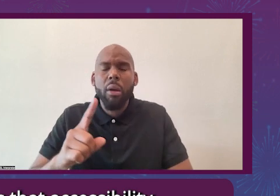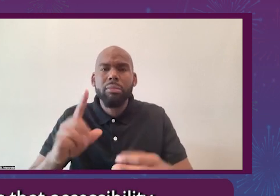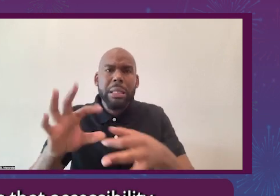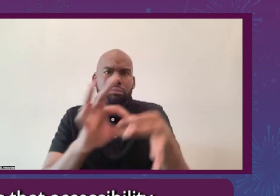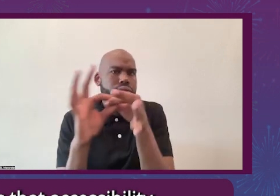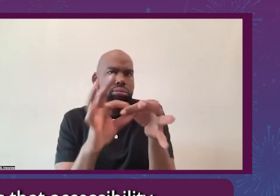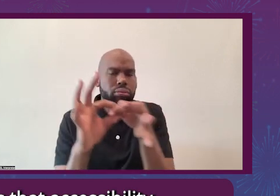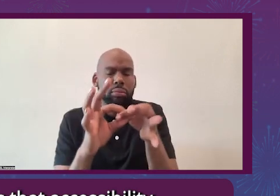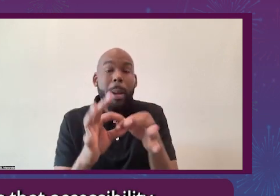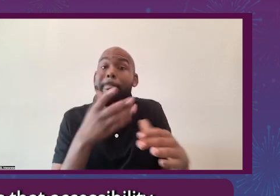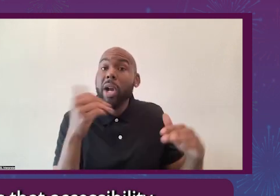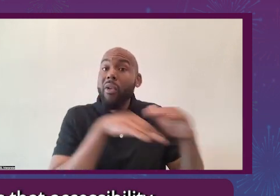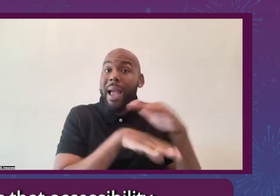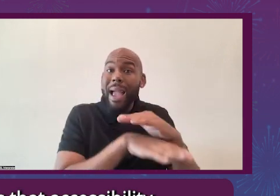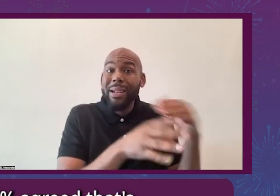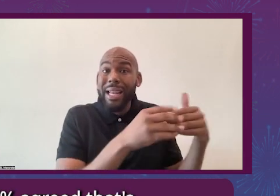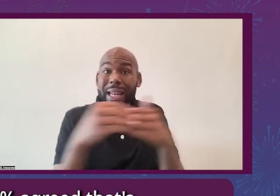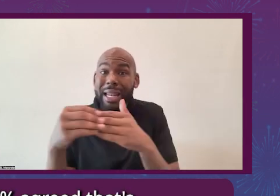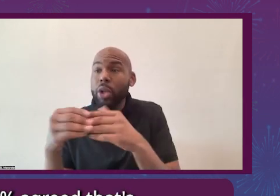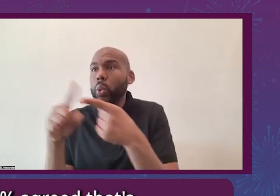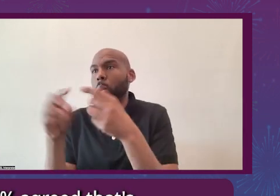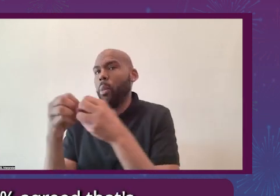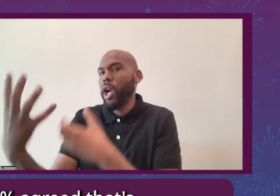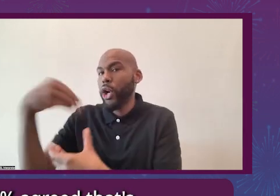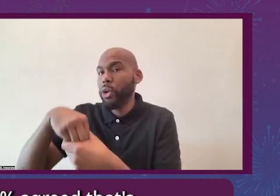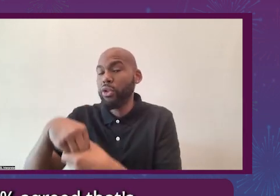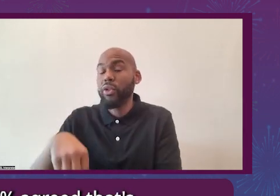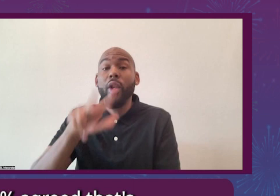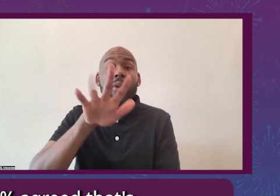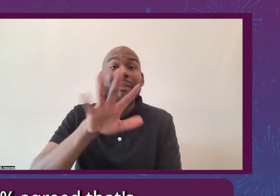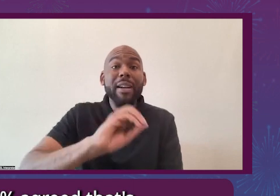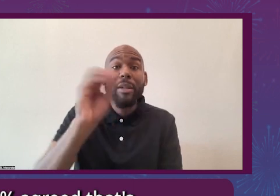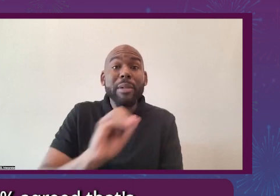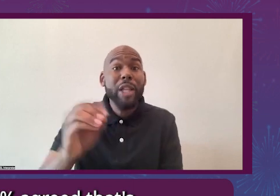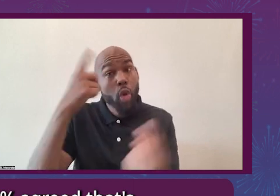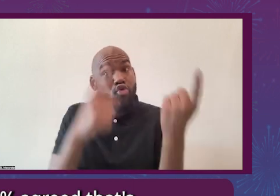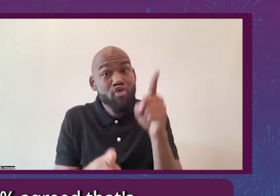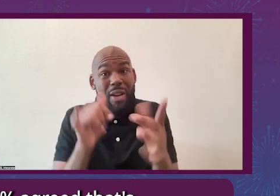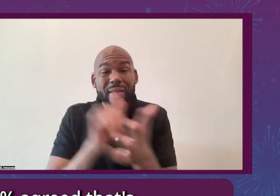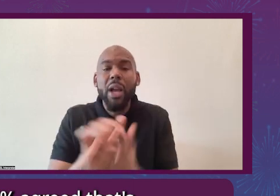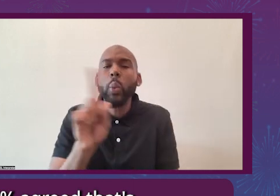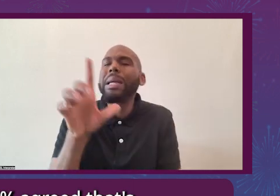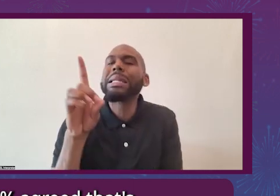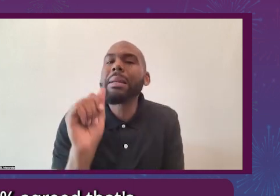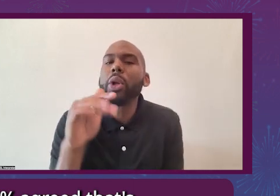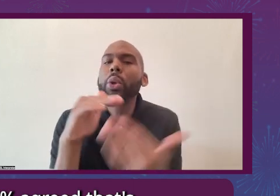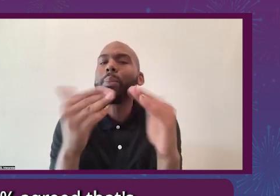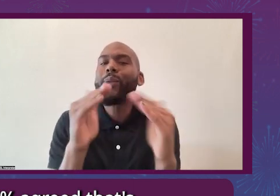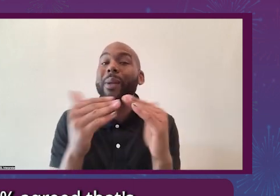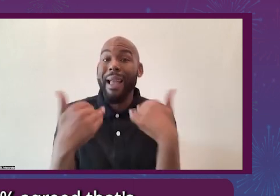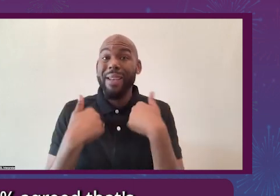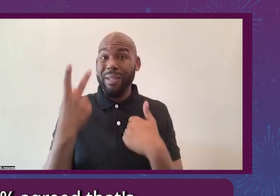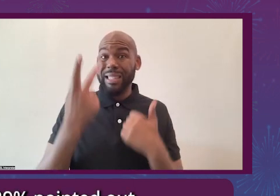are intertwined. Better access leads to more inclusion. While 35% agreed that's where the